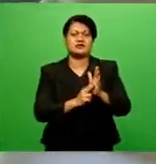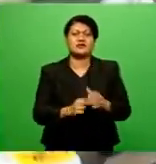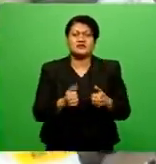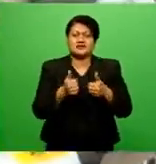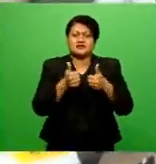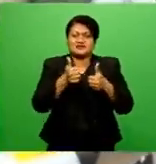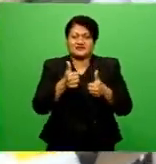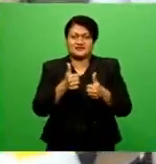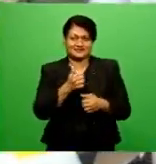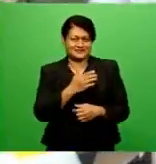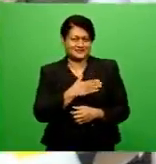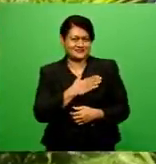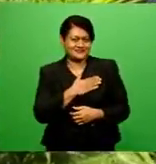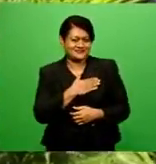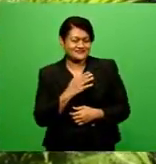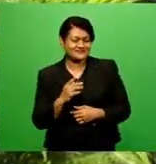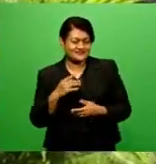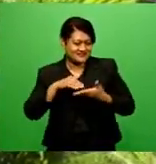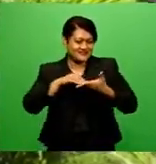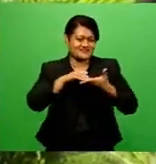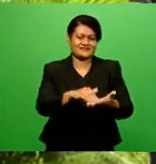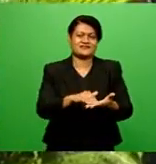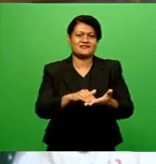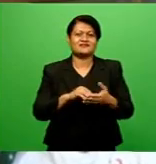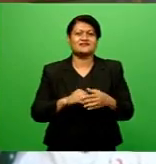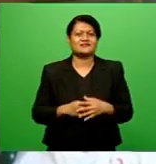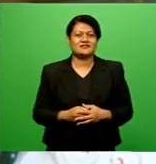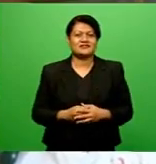And Good Samaritans reach out.